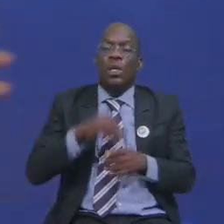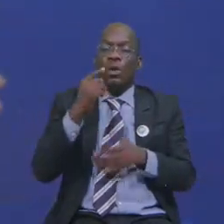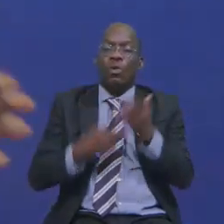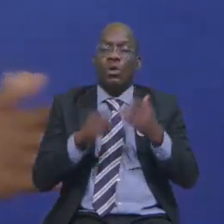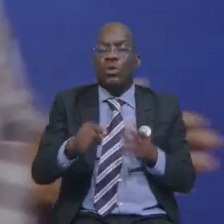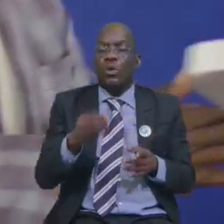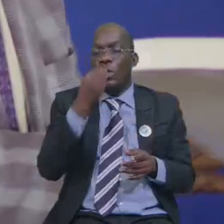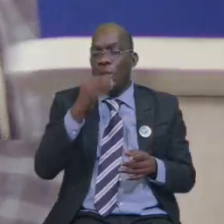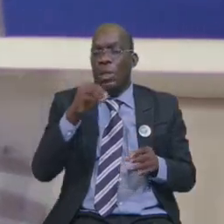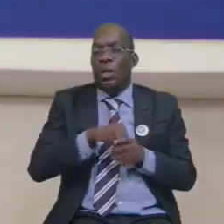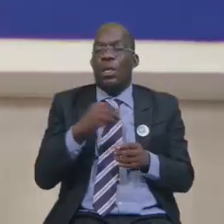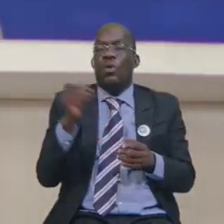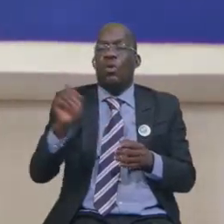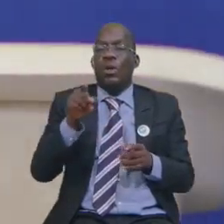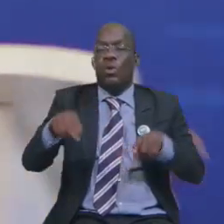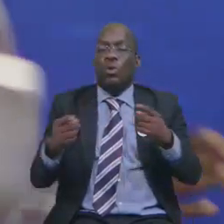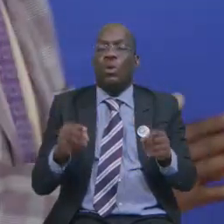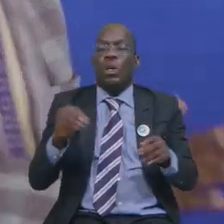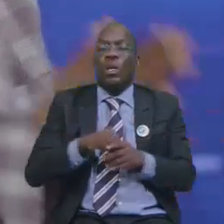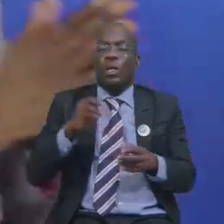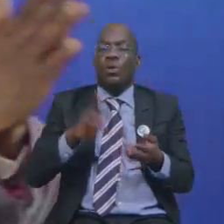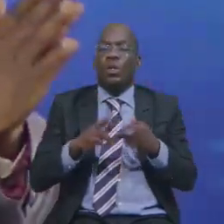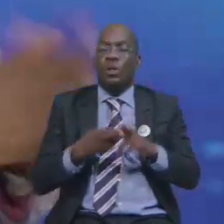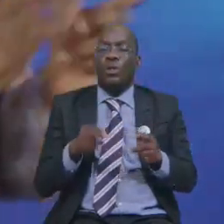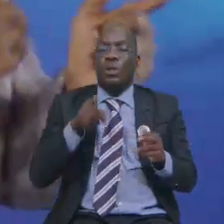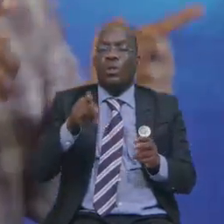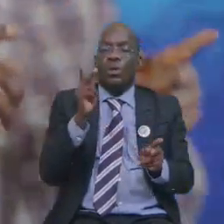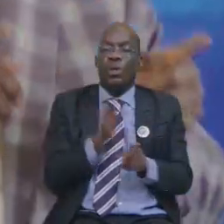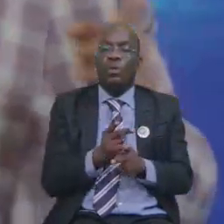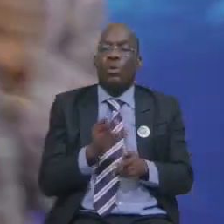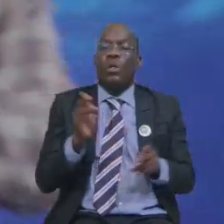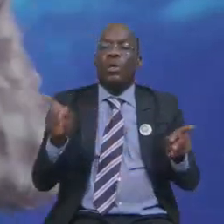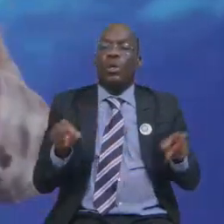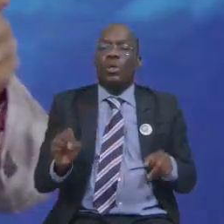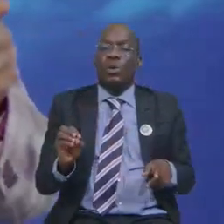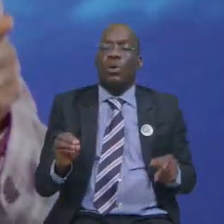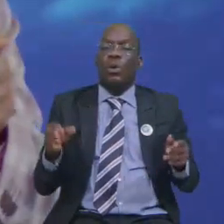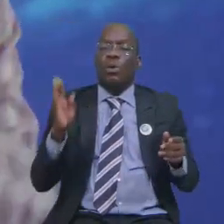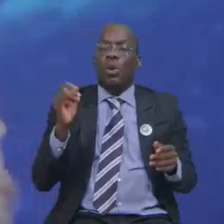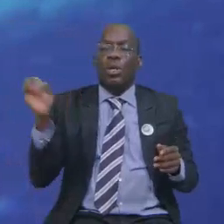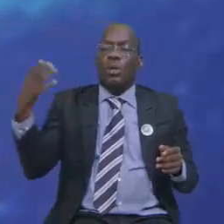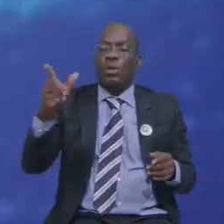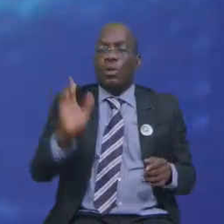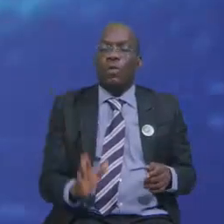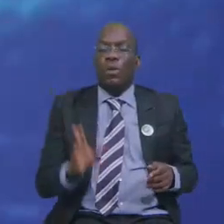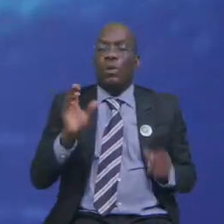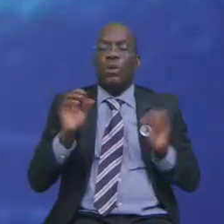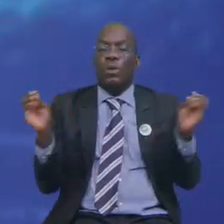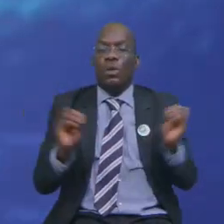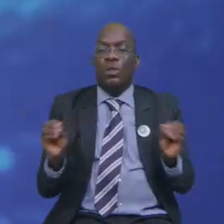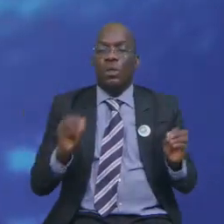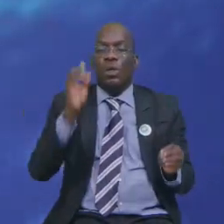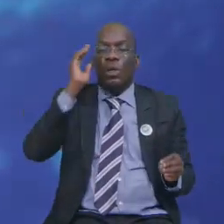you make, so that by the grace of God, nothing, no sickness or disease will terminate